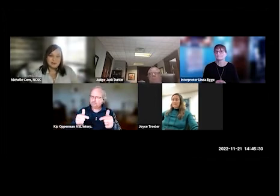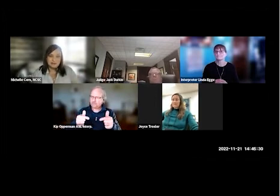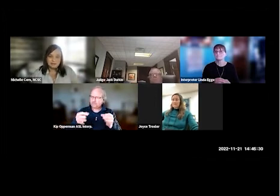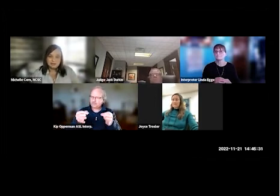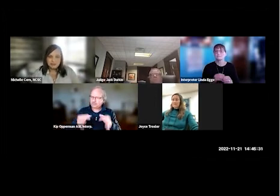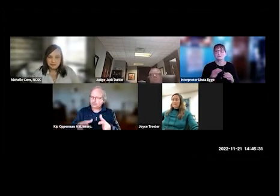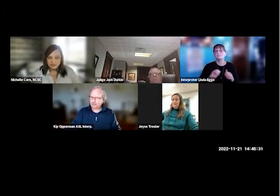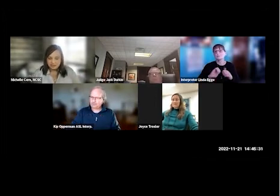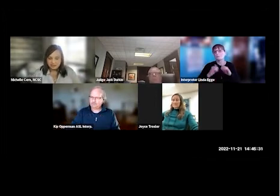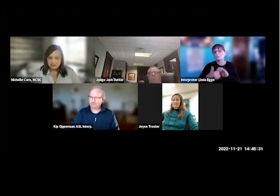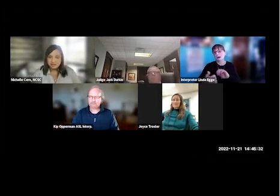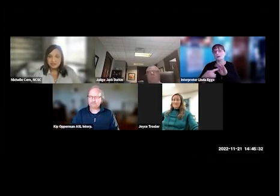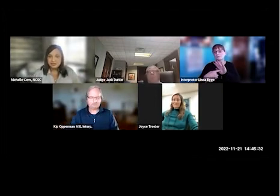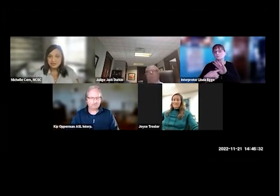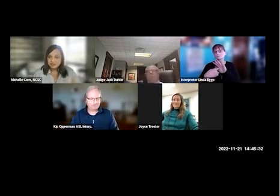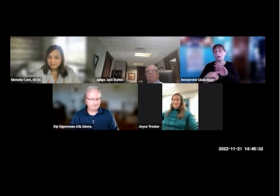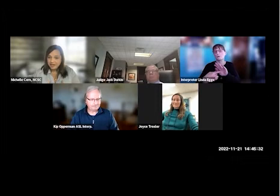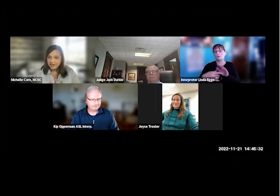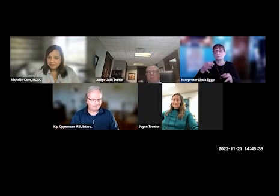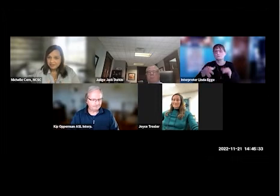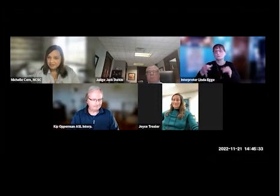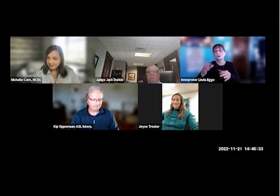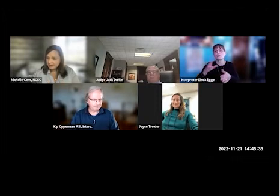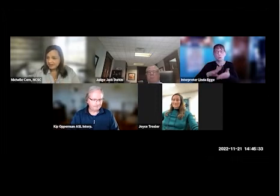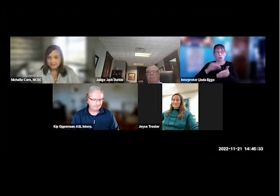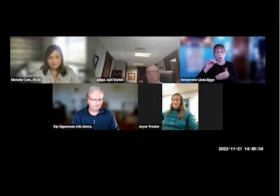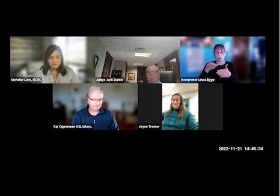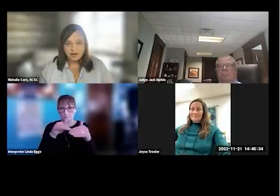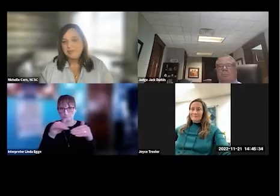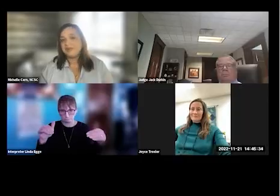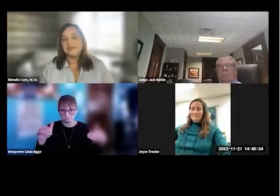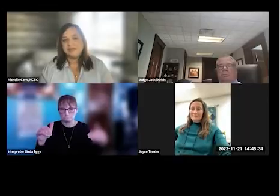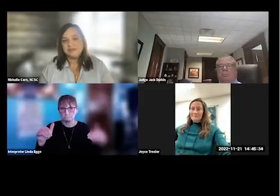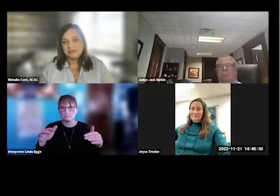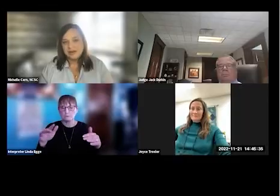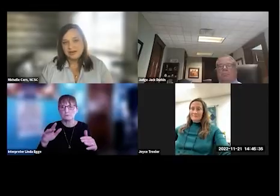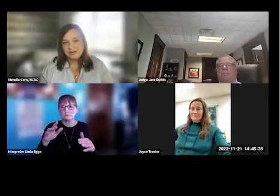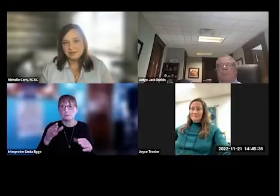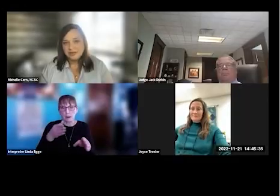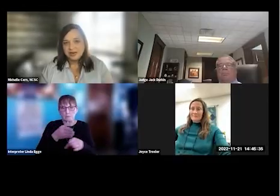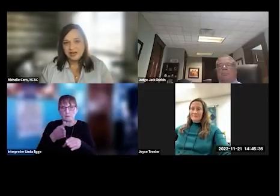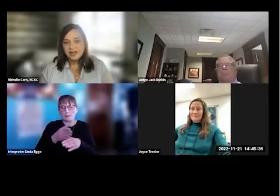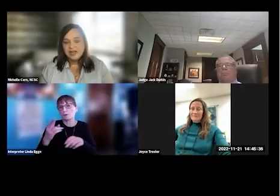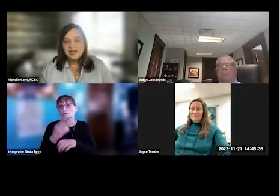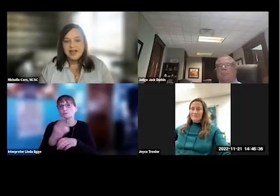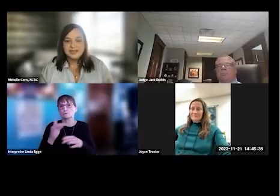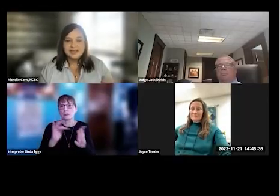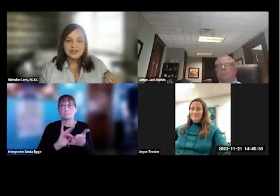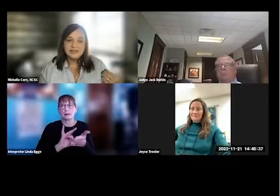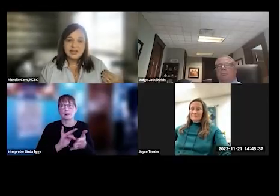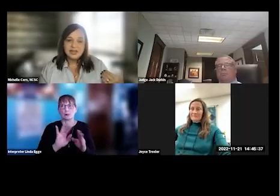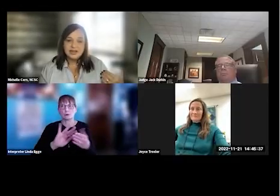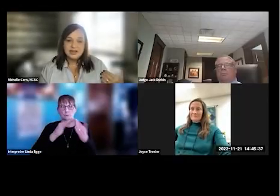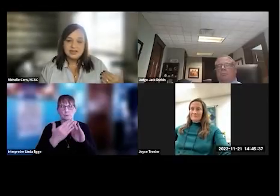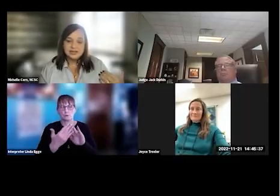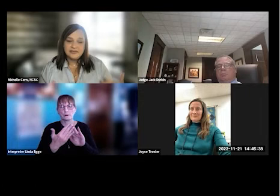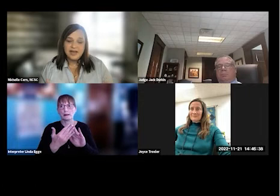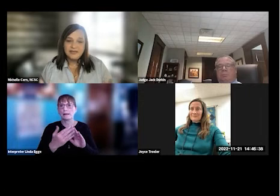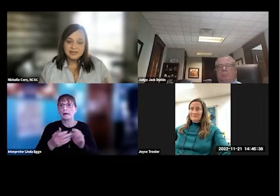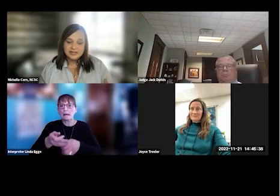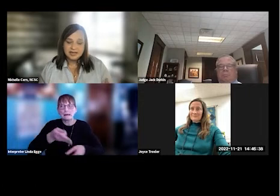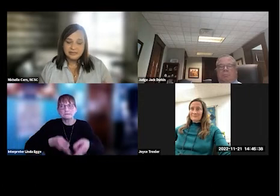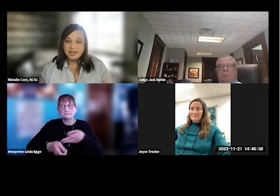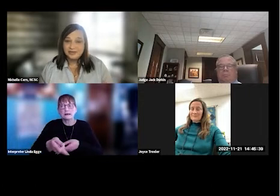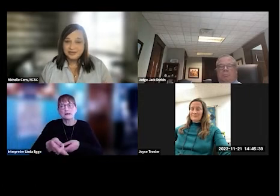ECHO model for the judiciary? We took the learning platform, again, primarily used in the medical community, and